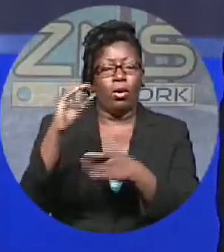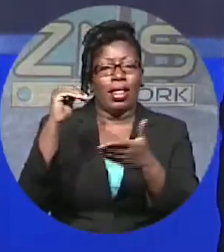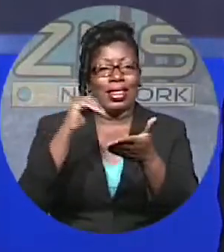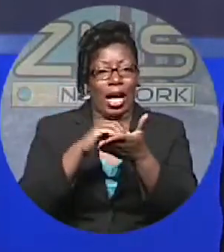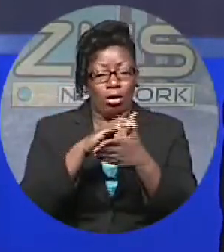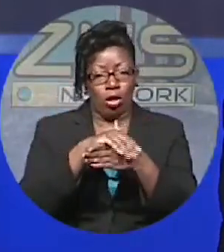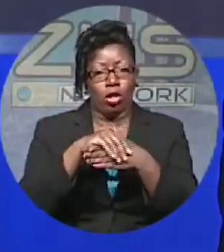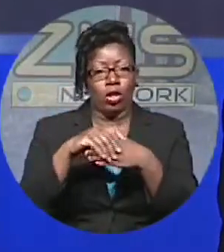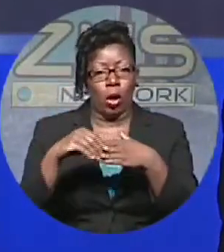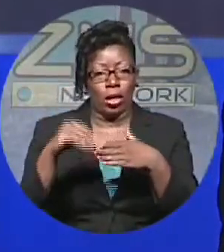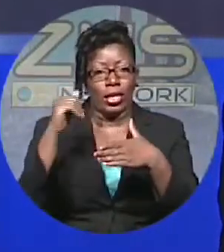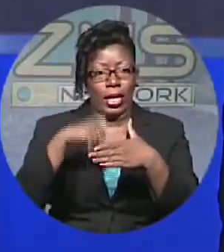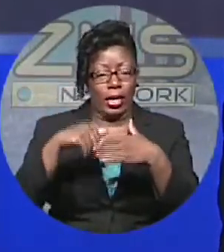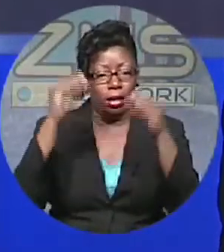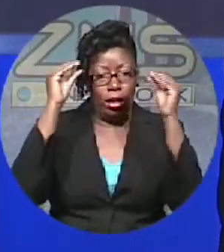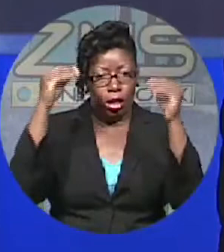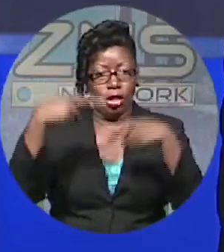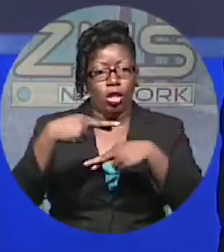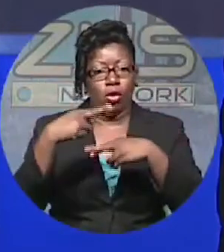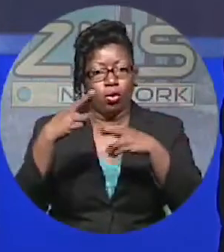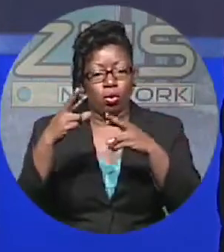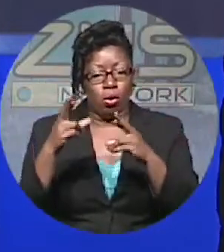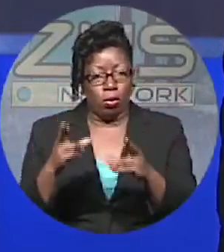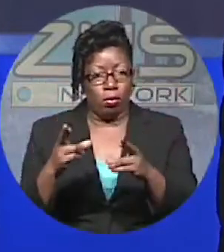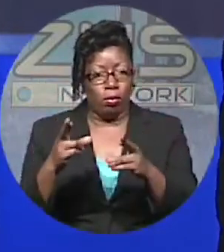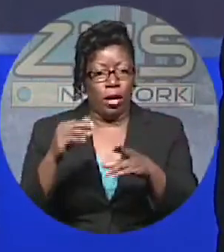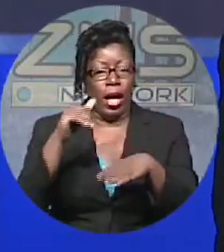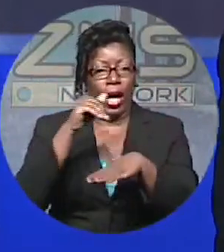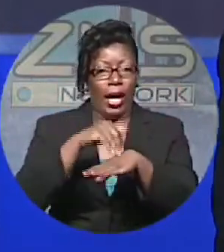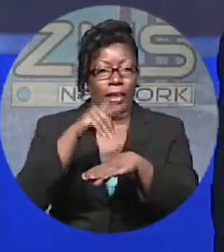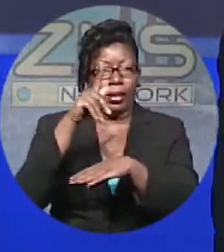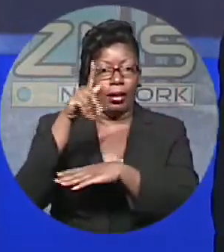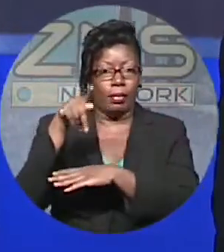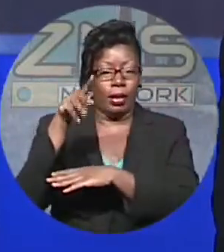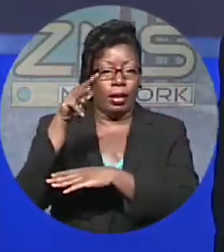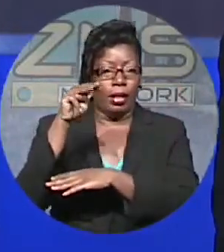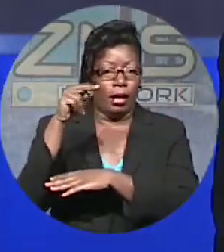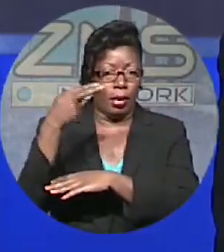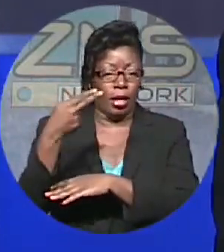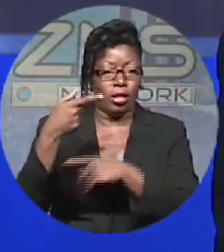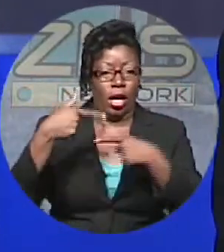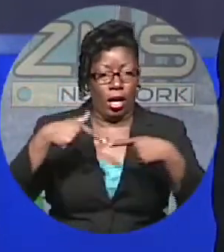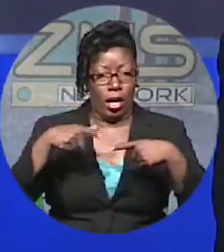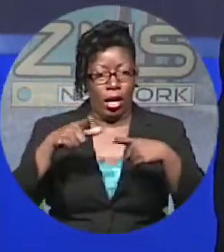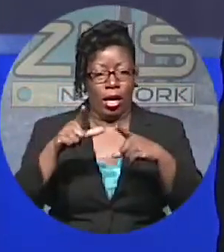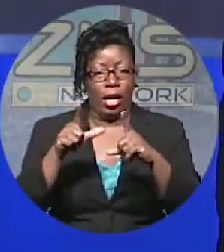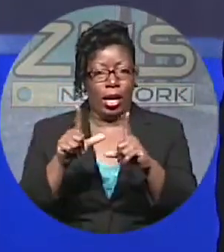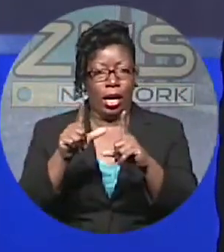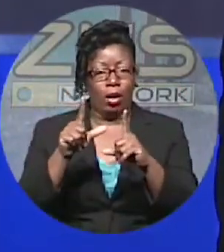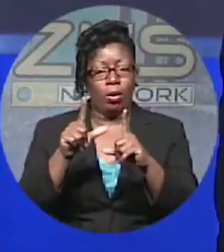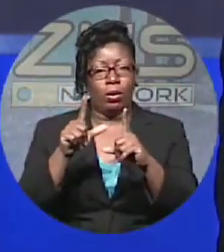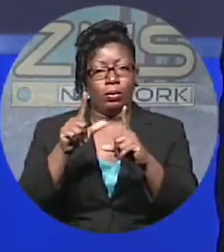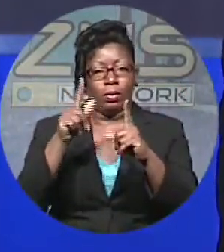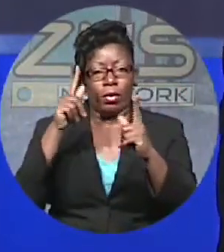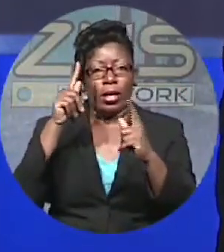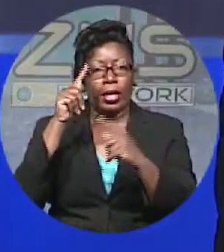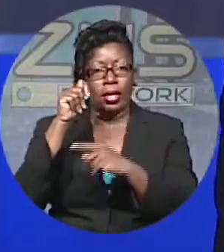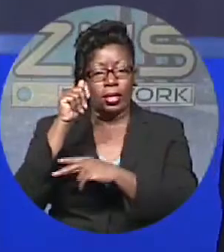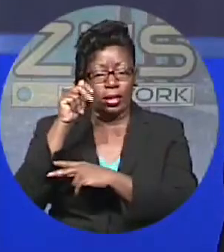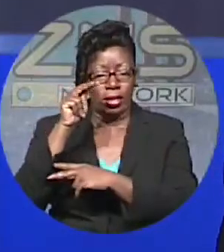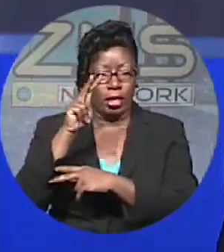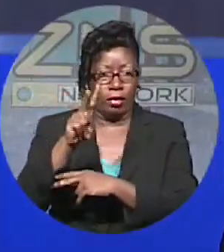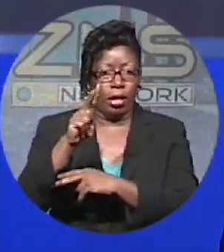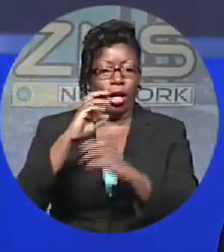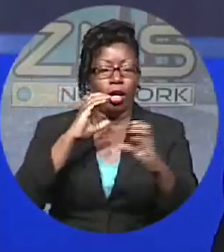telemedicine lecture room in the oncology department at the Princess Margaret Hospital. It'll allow remote physician-patient teleconferencing